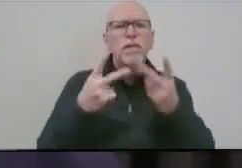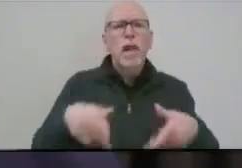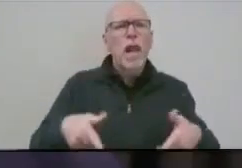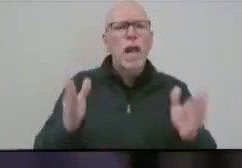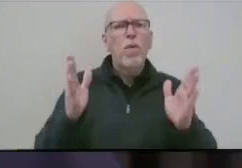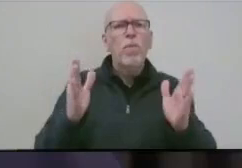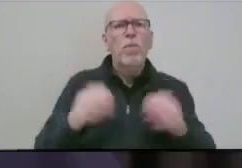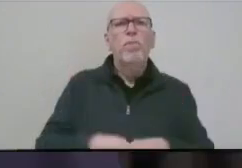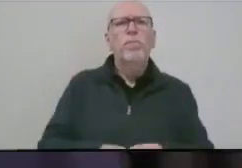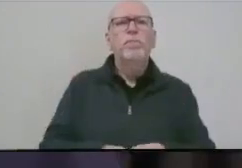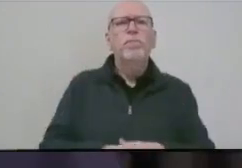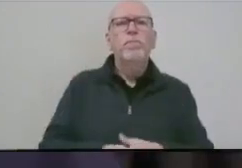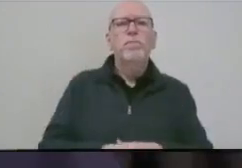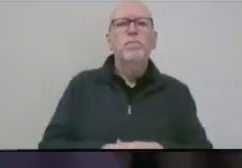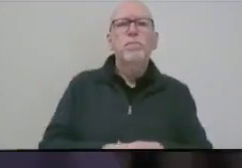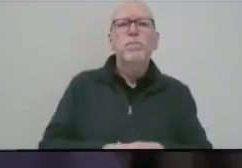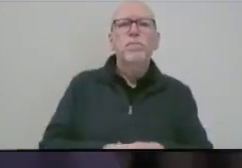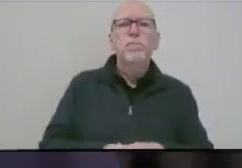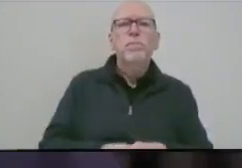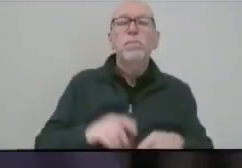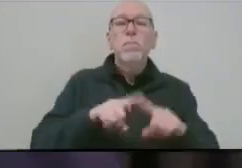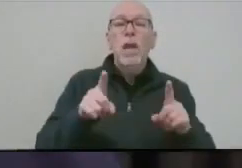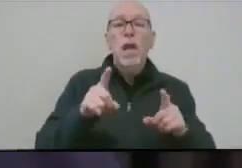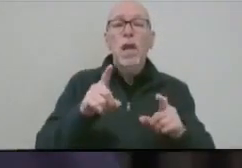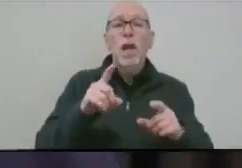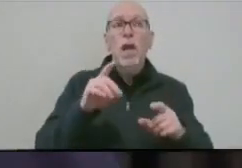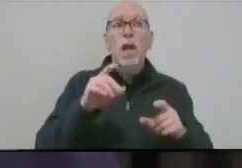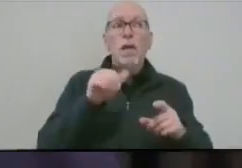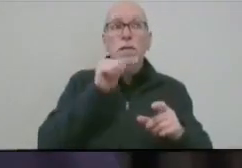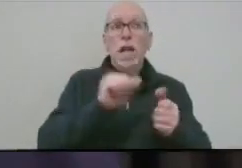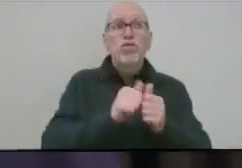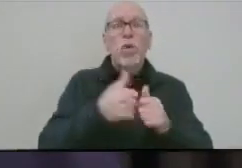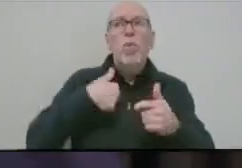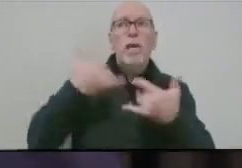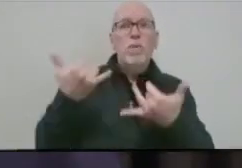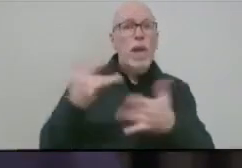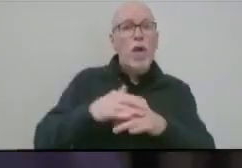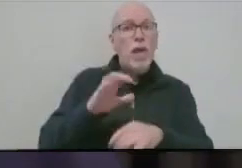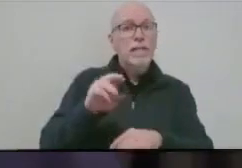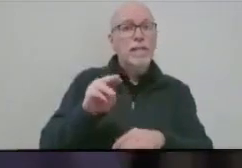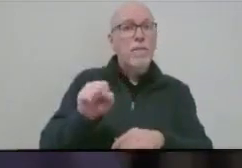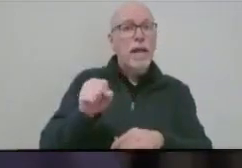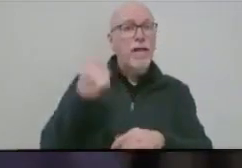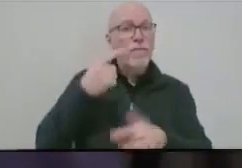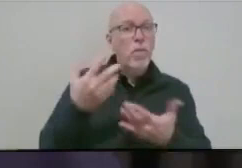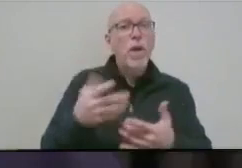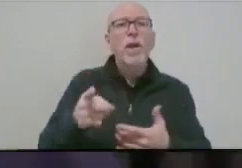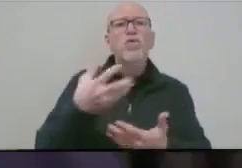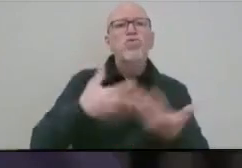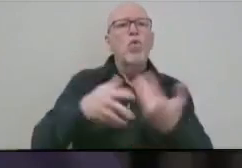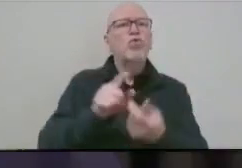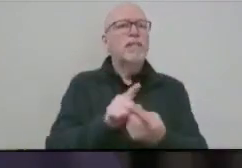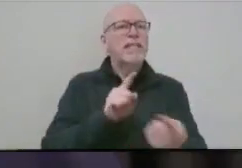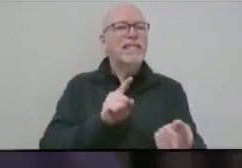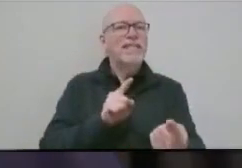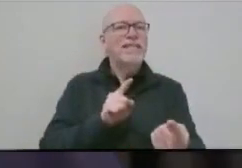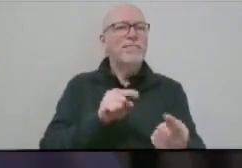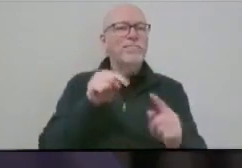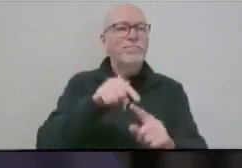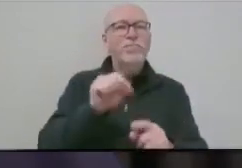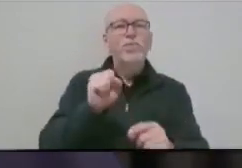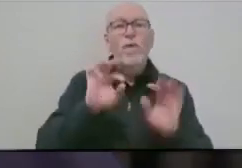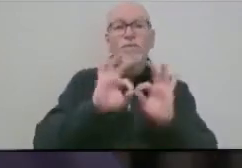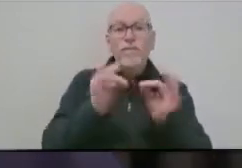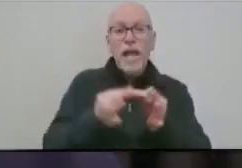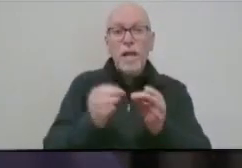so what is not changed and what we haven't gotten guidance from CMS on is the social distancing measures that are in place. So families that